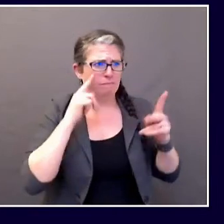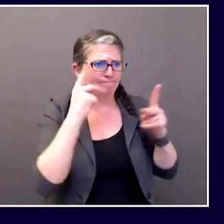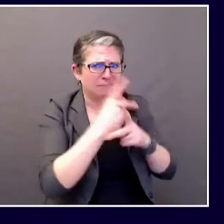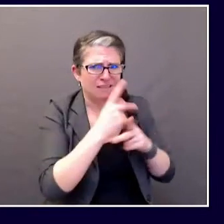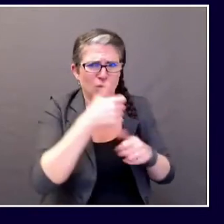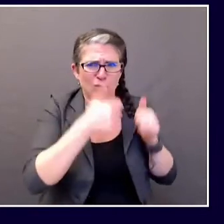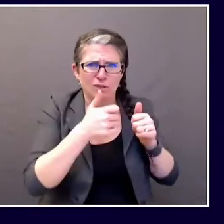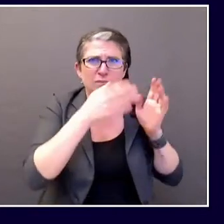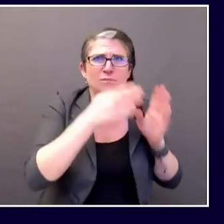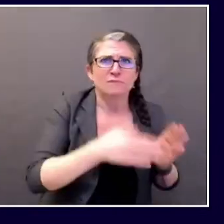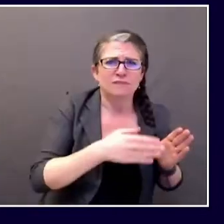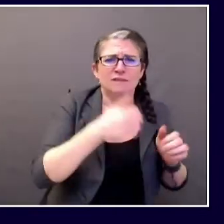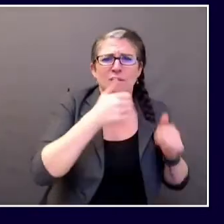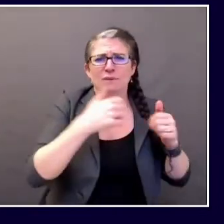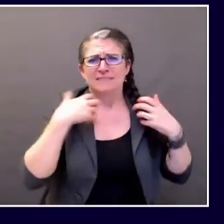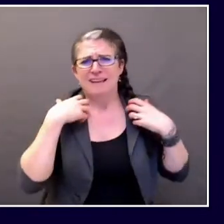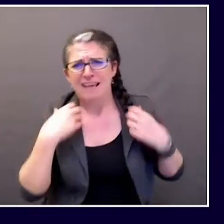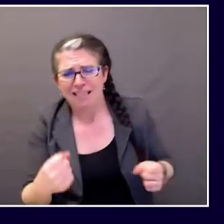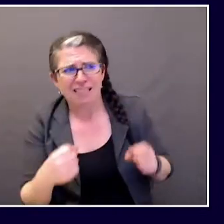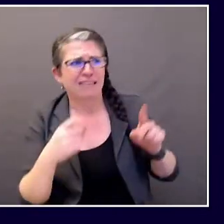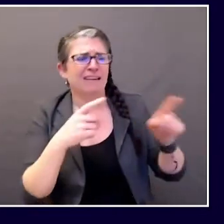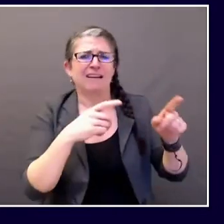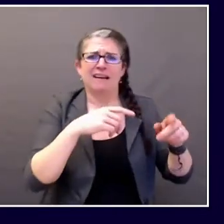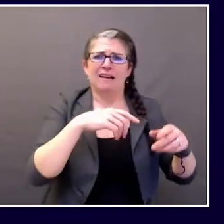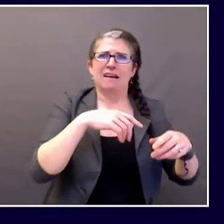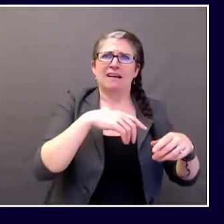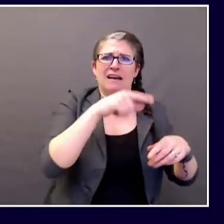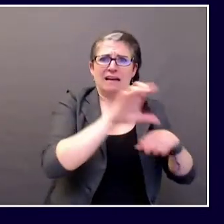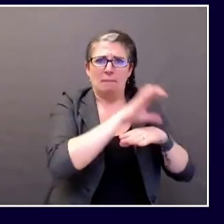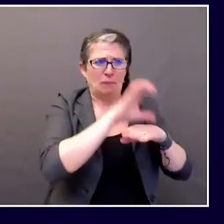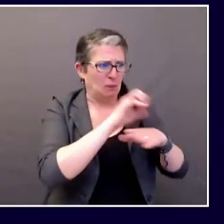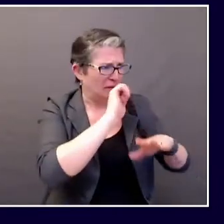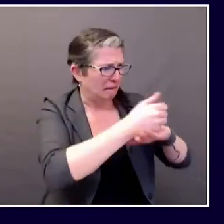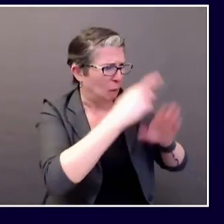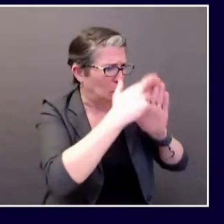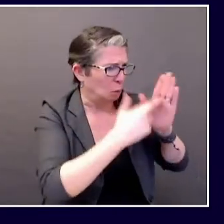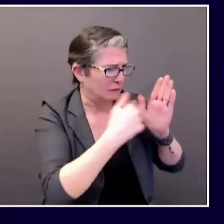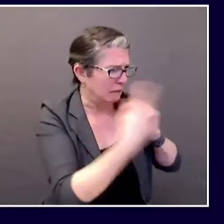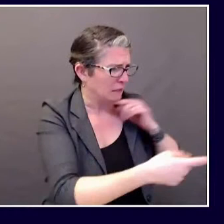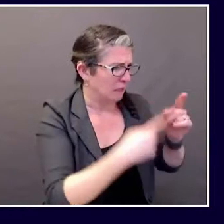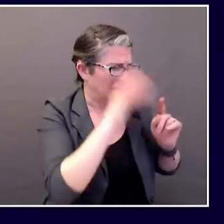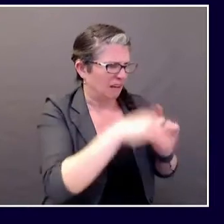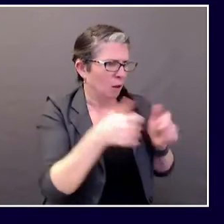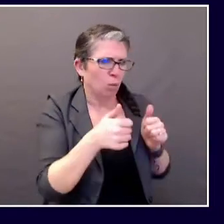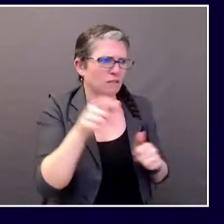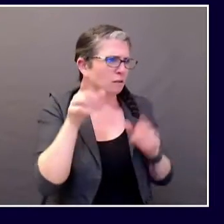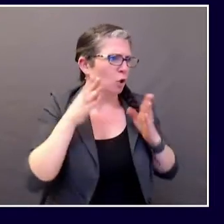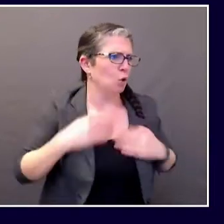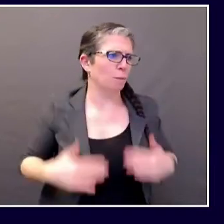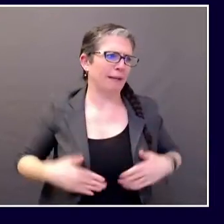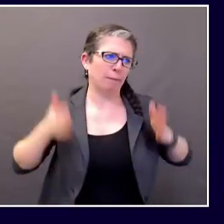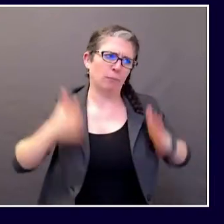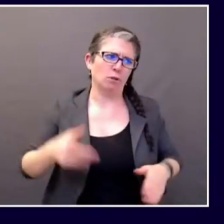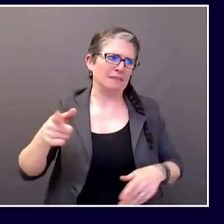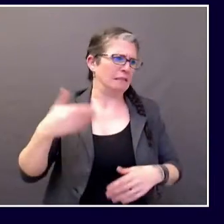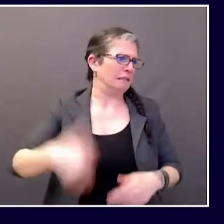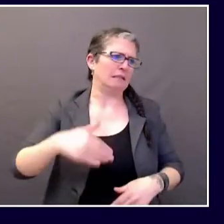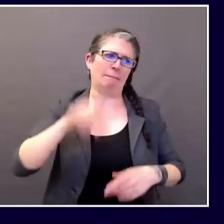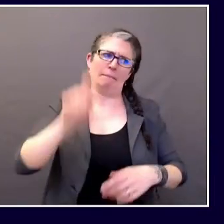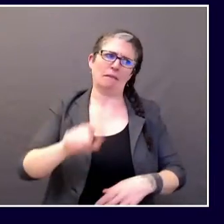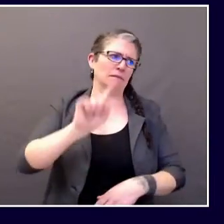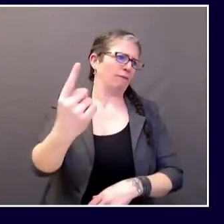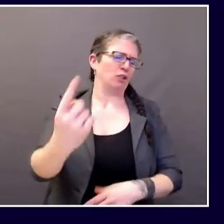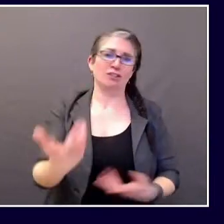benefits of the approach that we've taken is that it provides predictability as well as gives us a great sense of where people